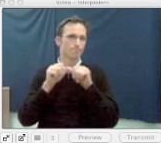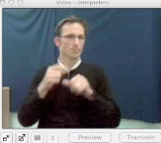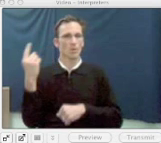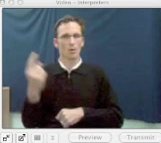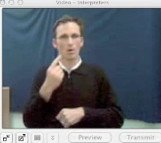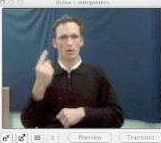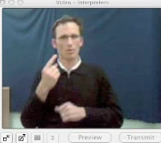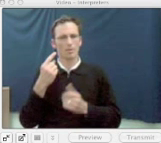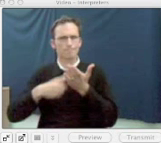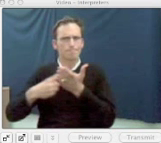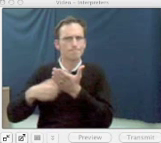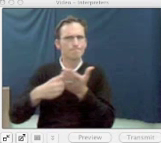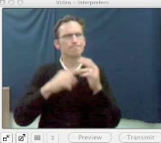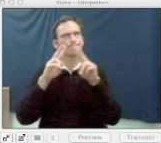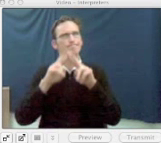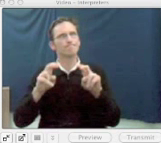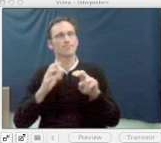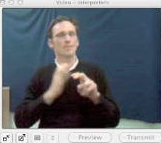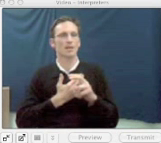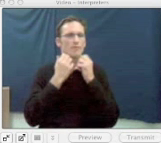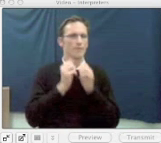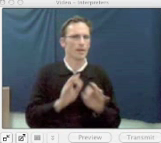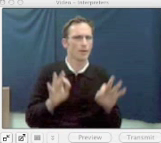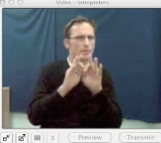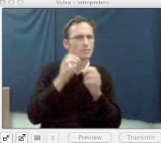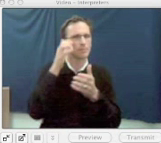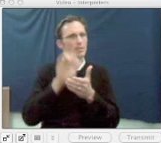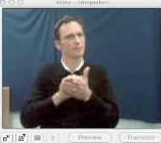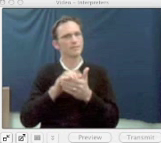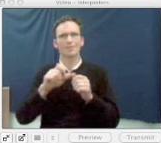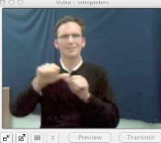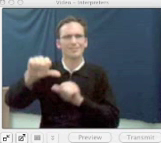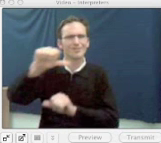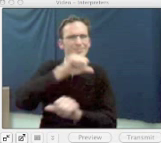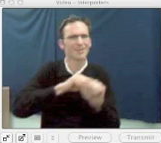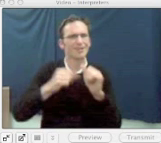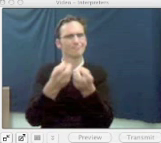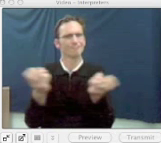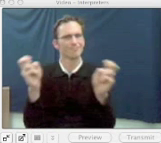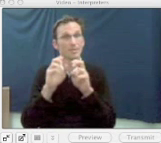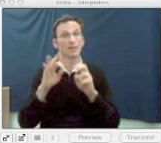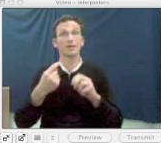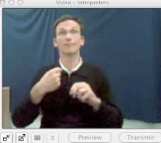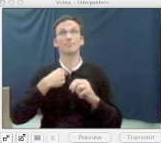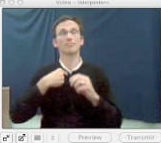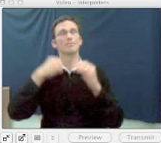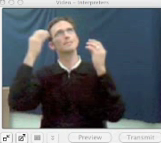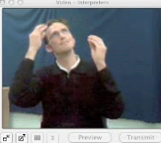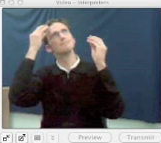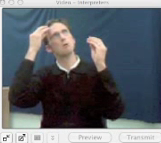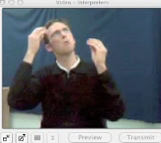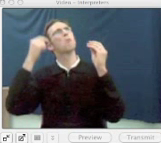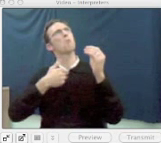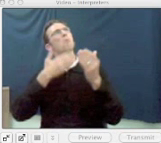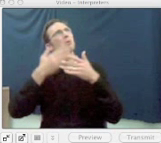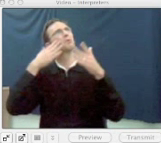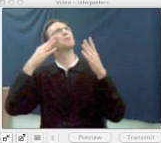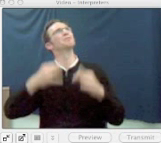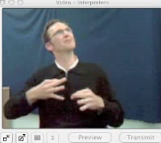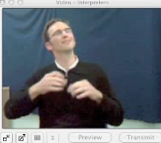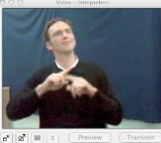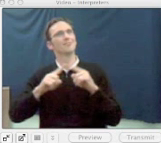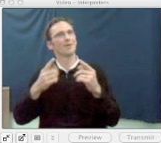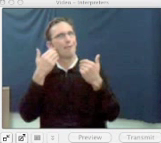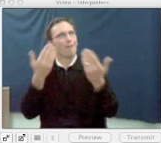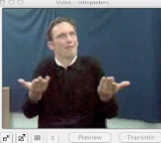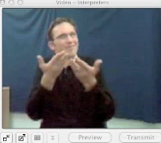and beliefs is in the company of our peers. In our own heads, quite frankly, we can justify anything. But when we are